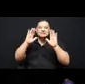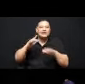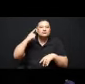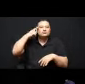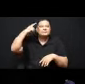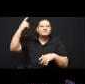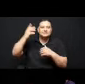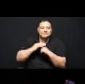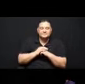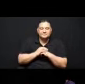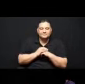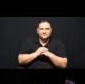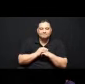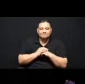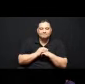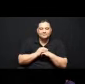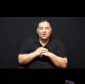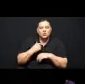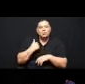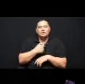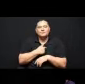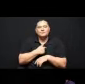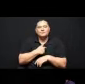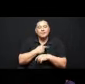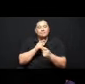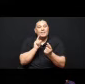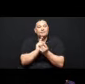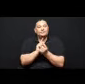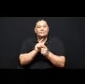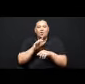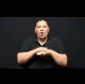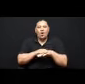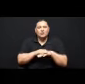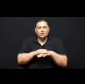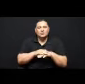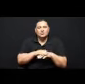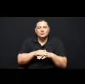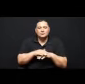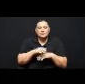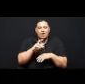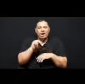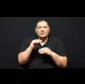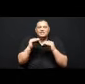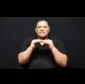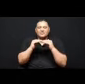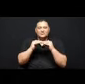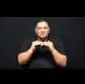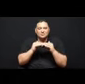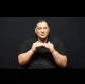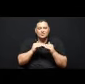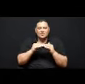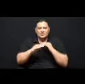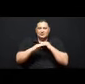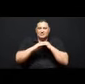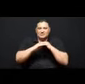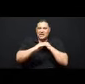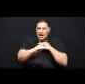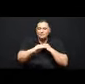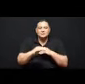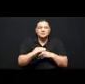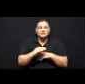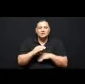We met on the uneven cedar-brown worn wood slabs banked in front of Mark Twain Saloon like a threshing